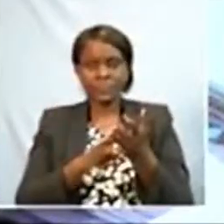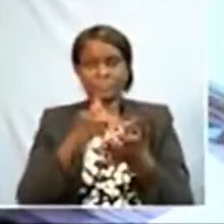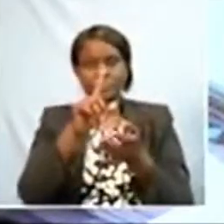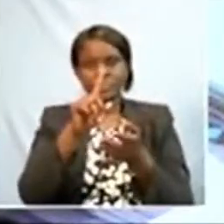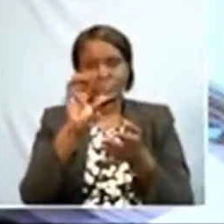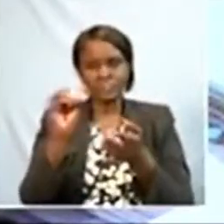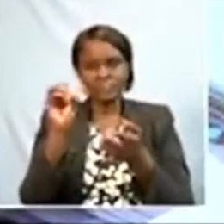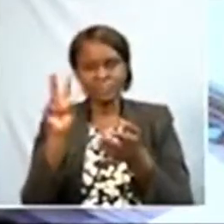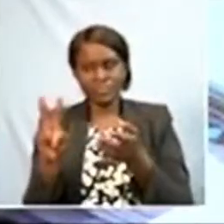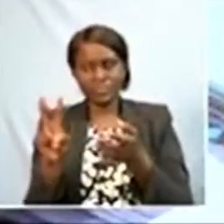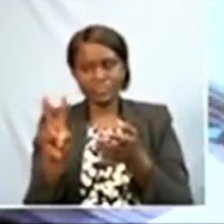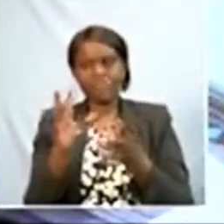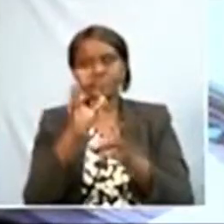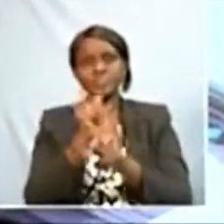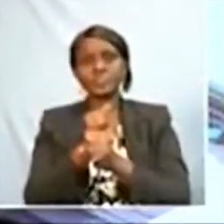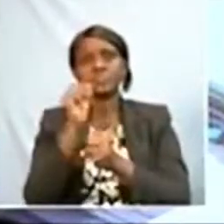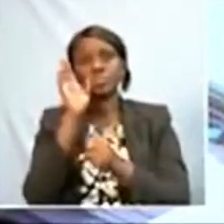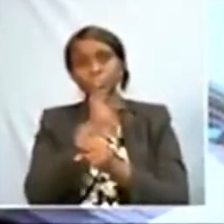5,164,102.